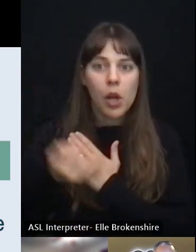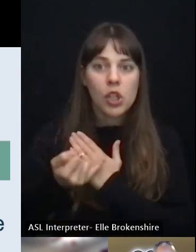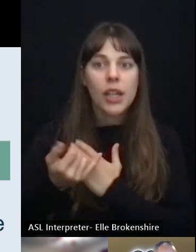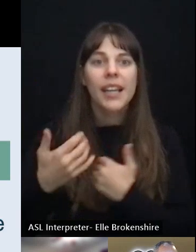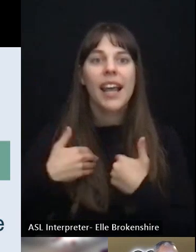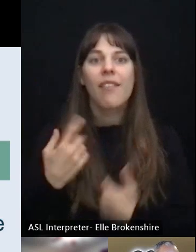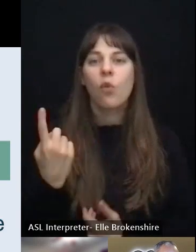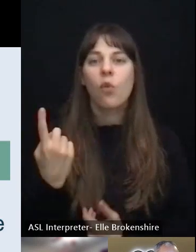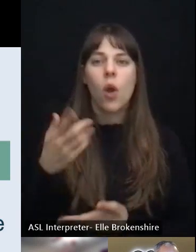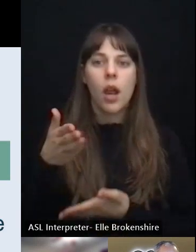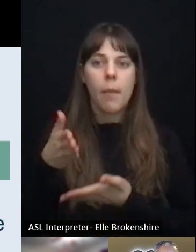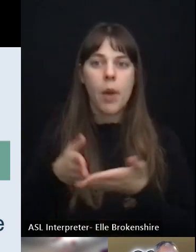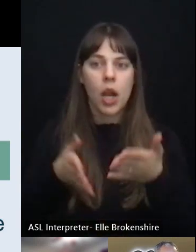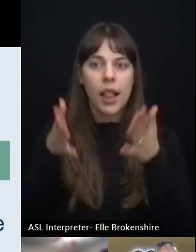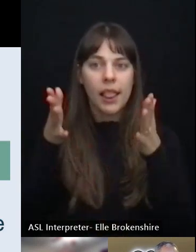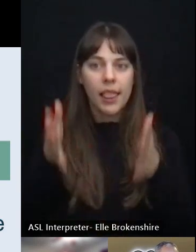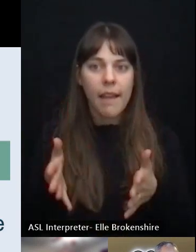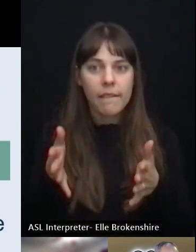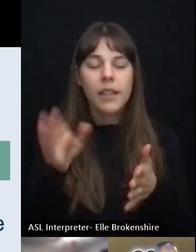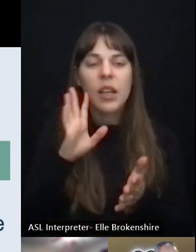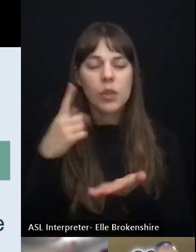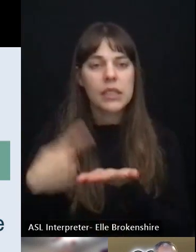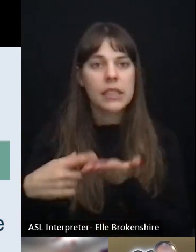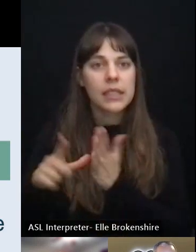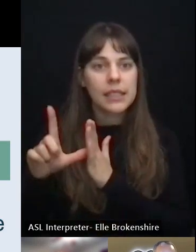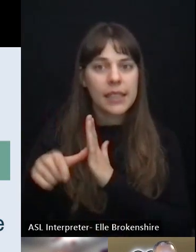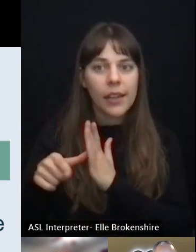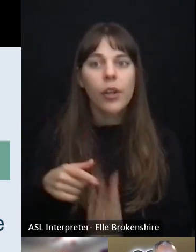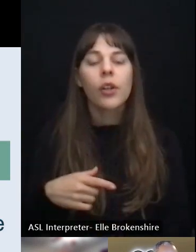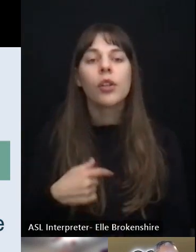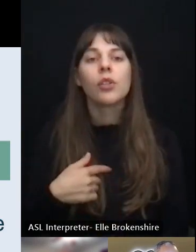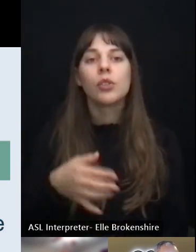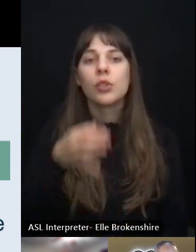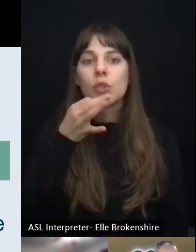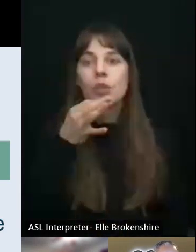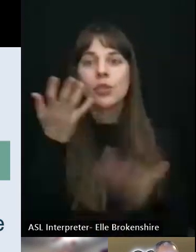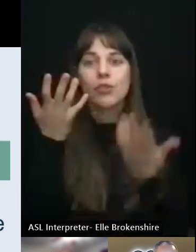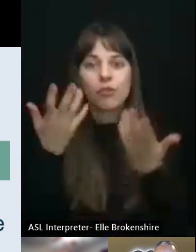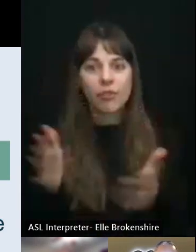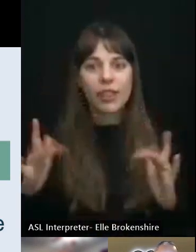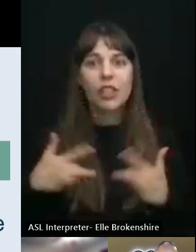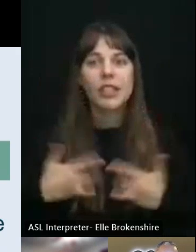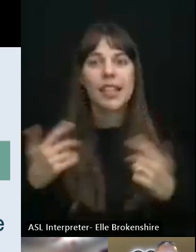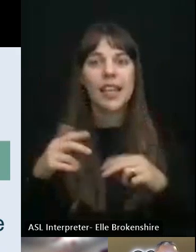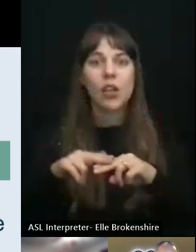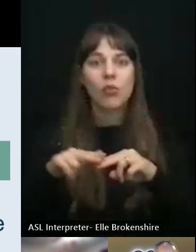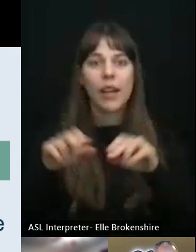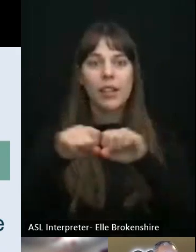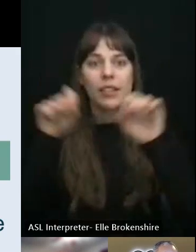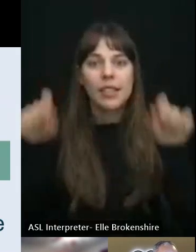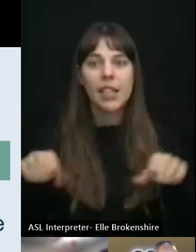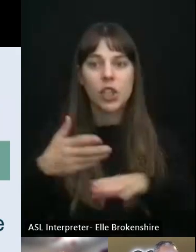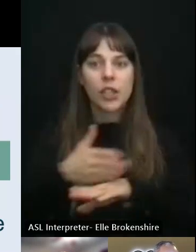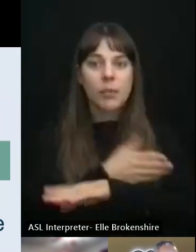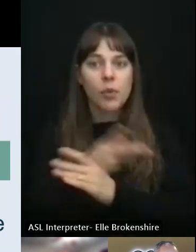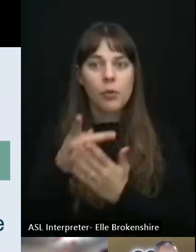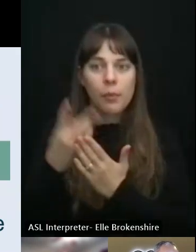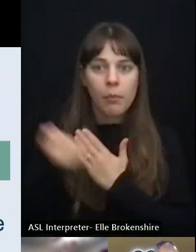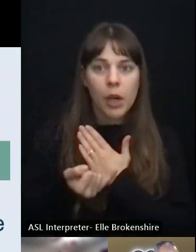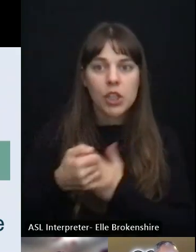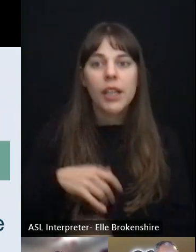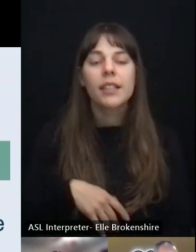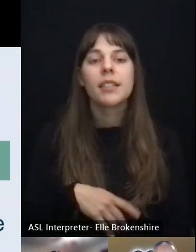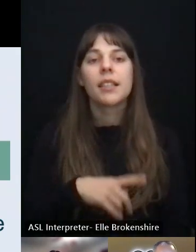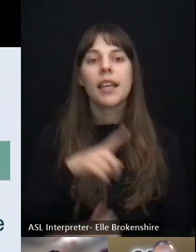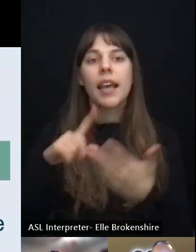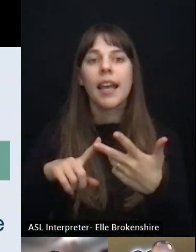talk about in some upcoming slides. We're just about complete on our work on the light rail station improvement project. Mount Lebanon